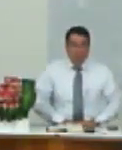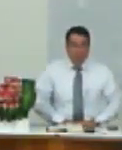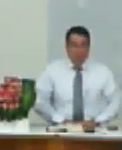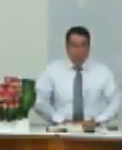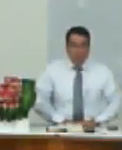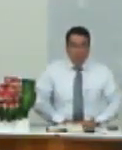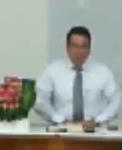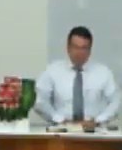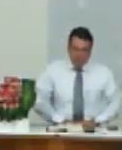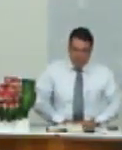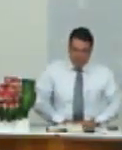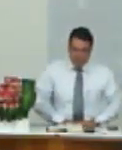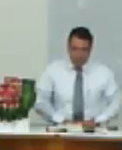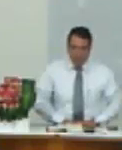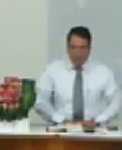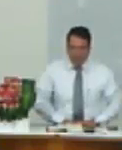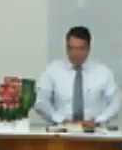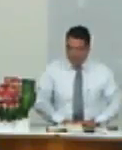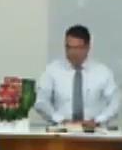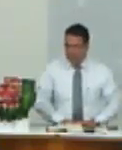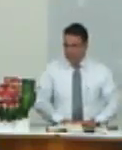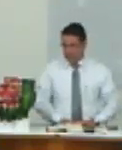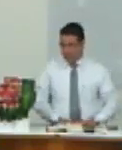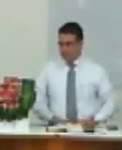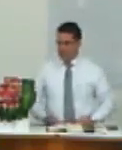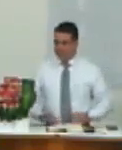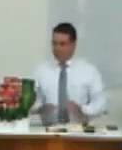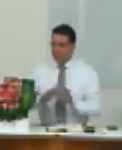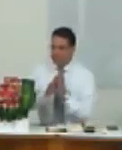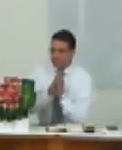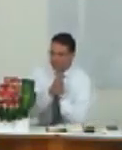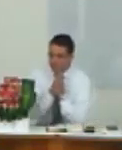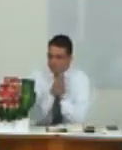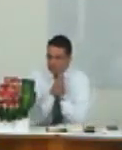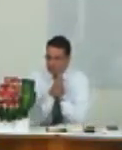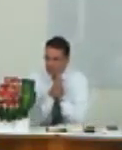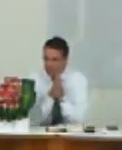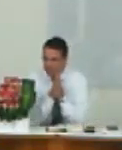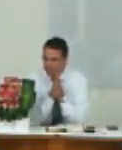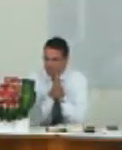of God. Exato, exactly. Sim.